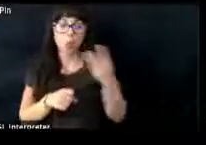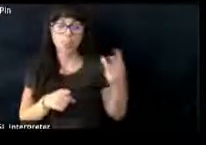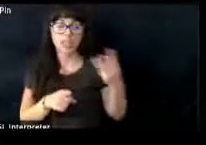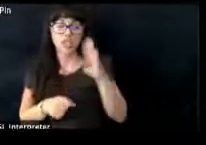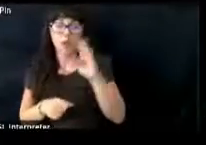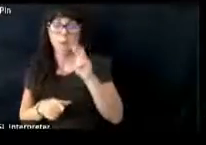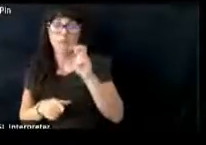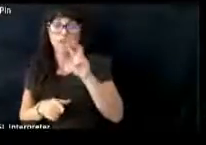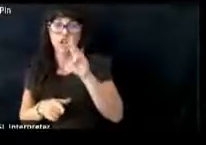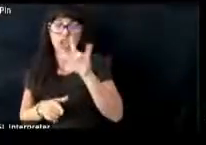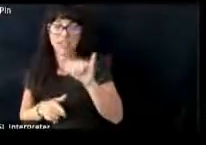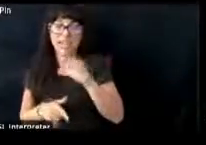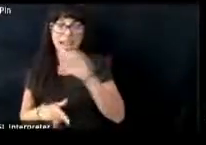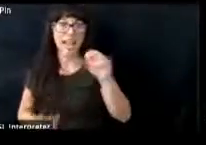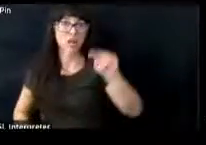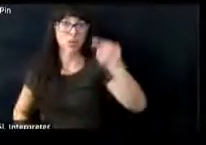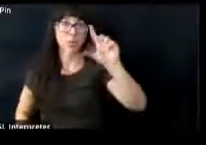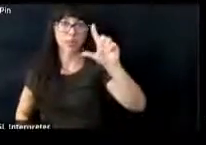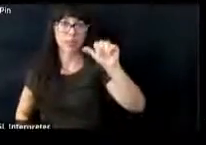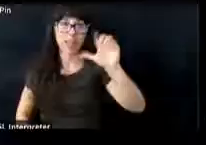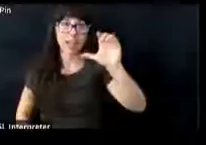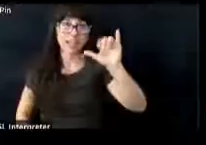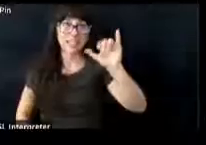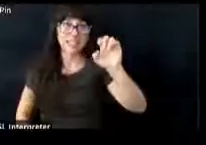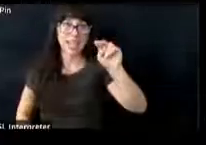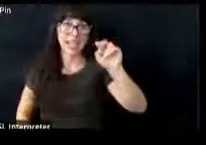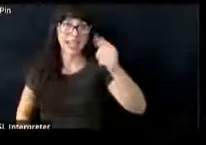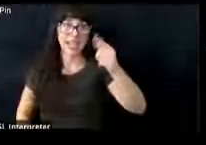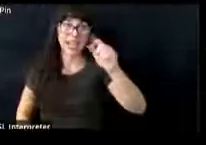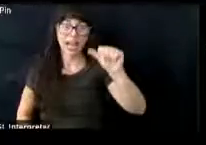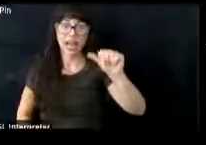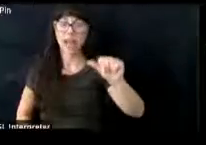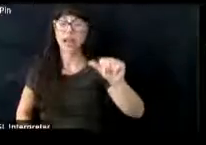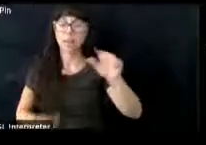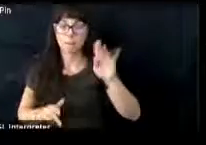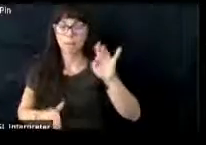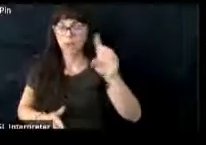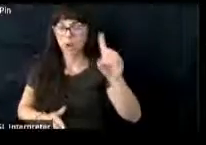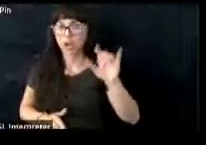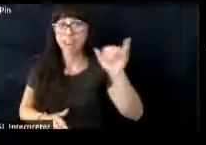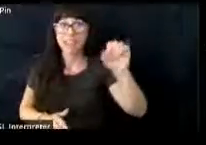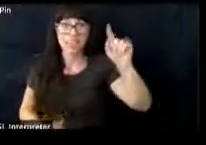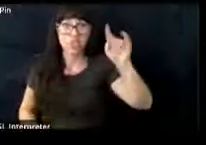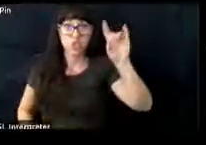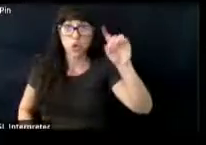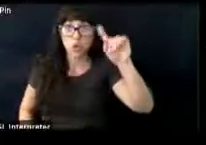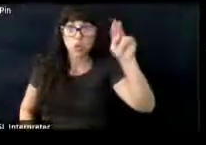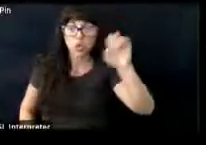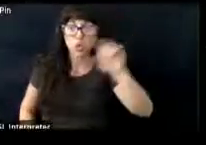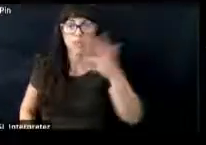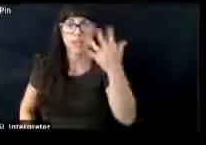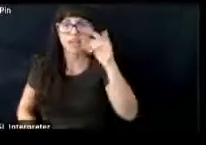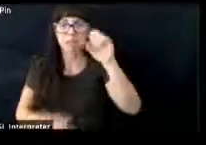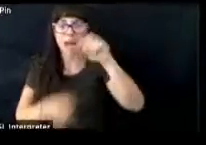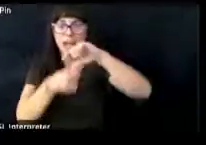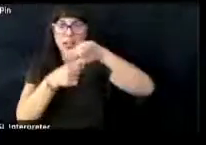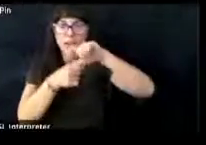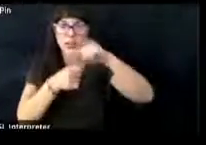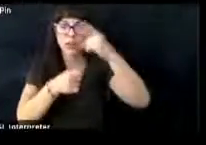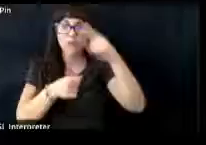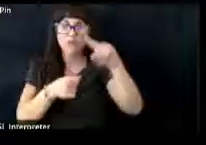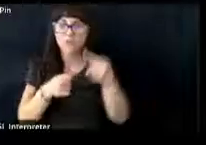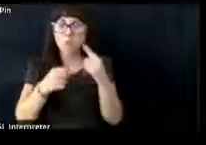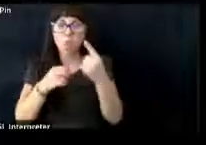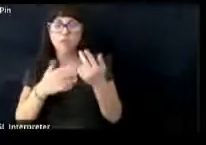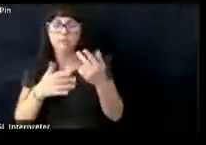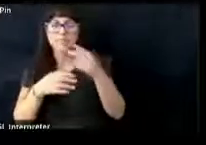La Cienega Boulevard. The studio zone is a 30-mile radius used by union film projects to determine per diem rates